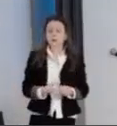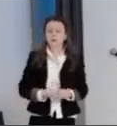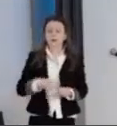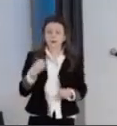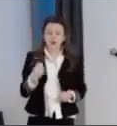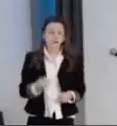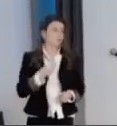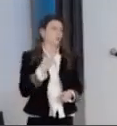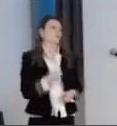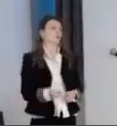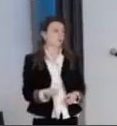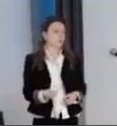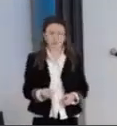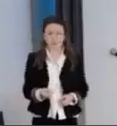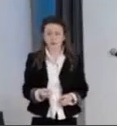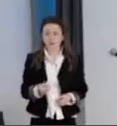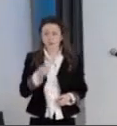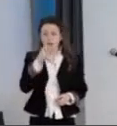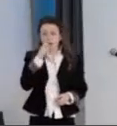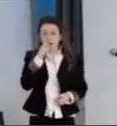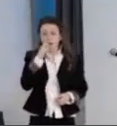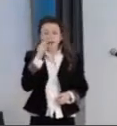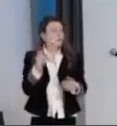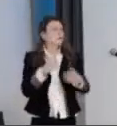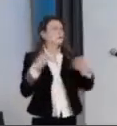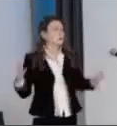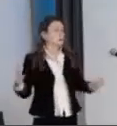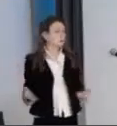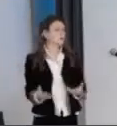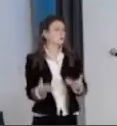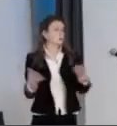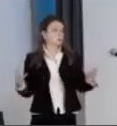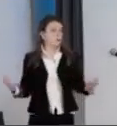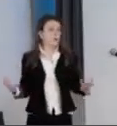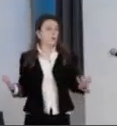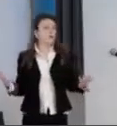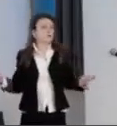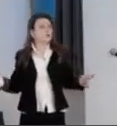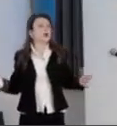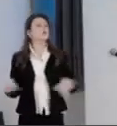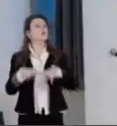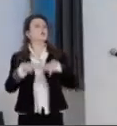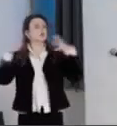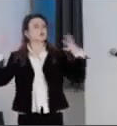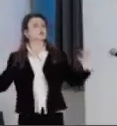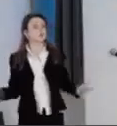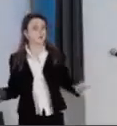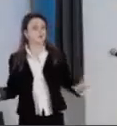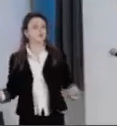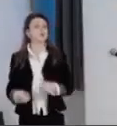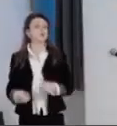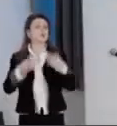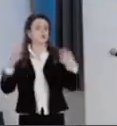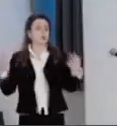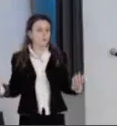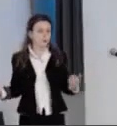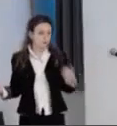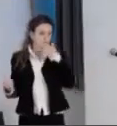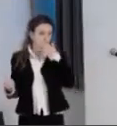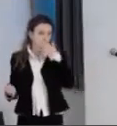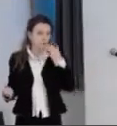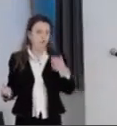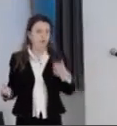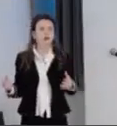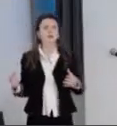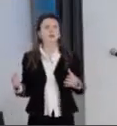us to appreciate the cleverness of McQueen's design and to have a better experience as a result, because we will have a richer experience, which is now informed by